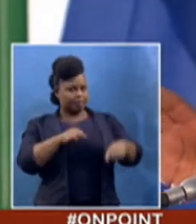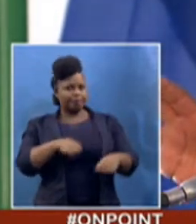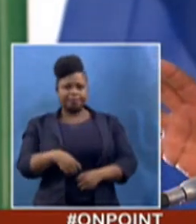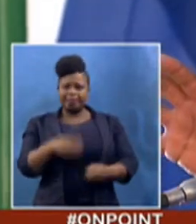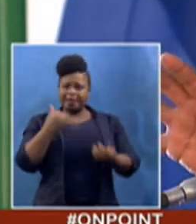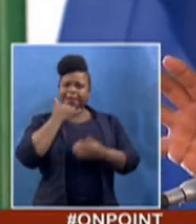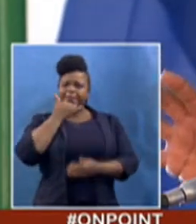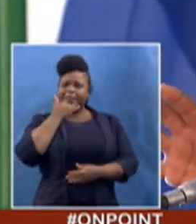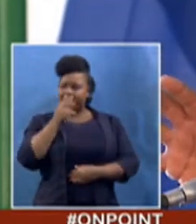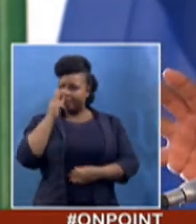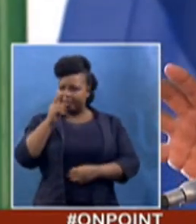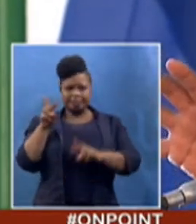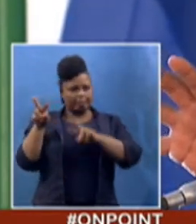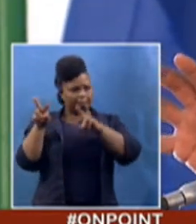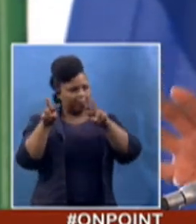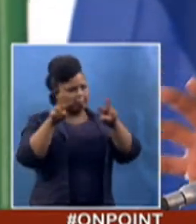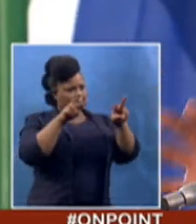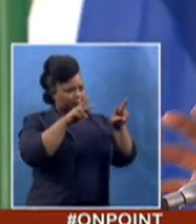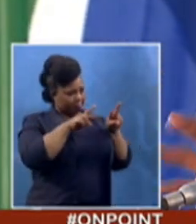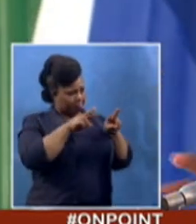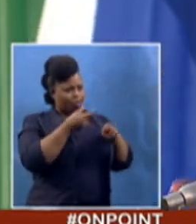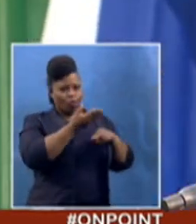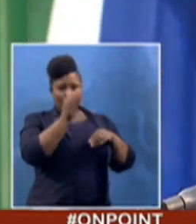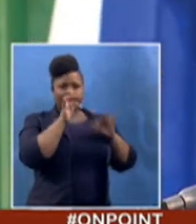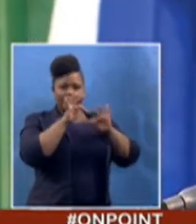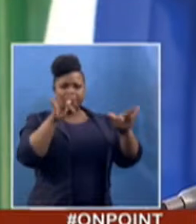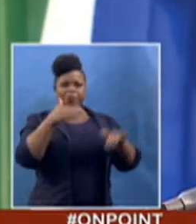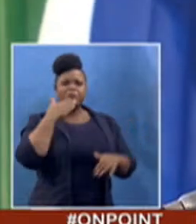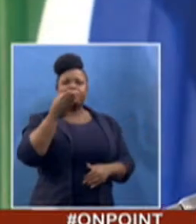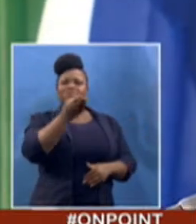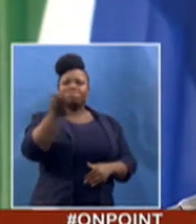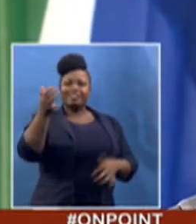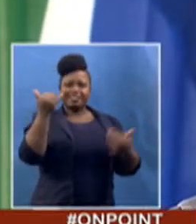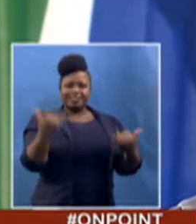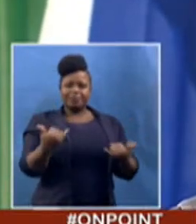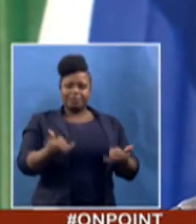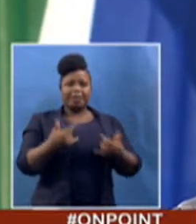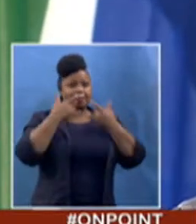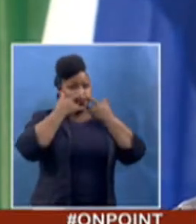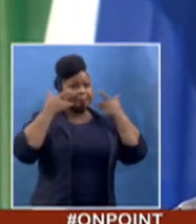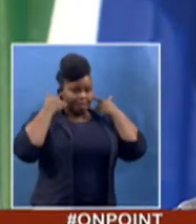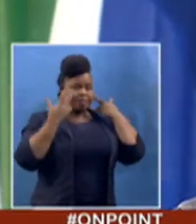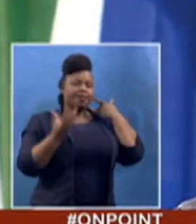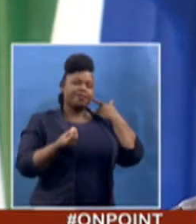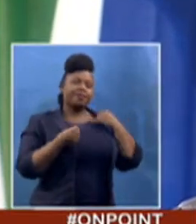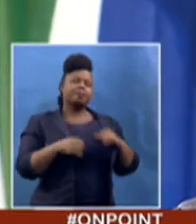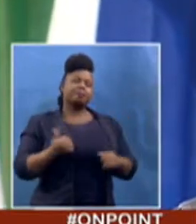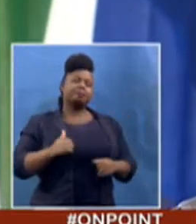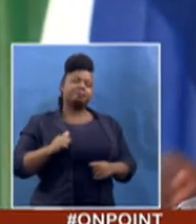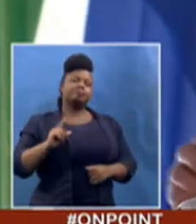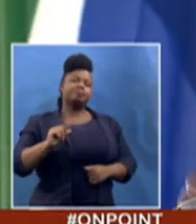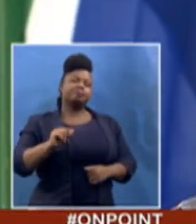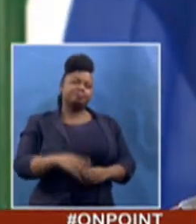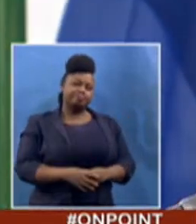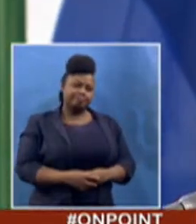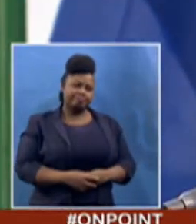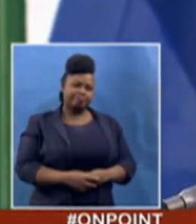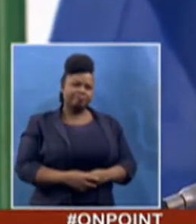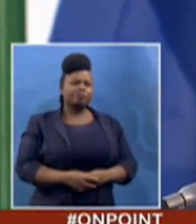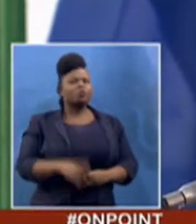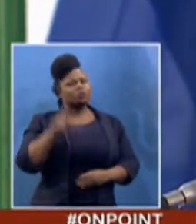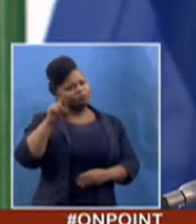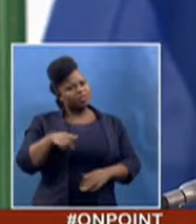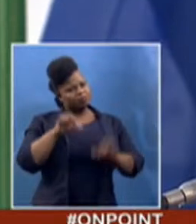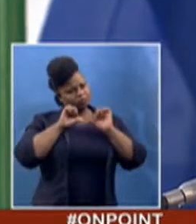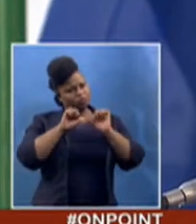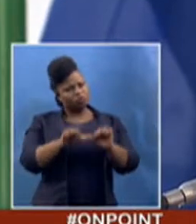that all the people who are here today are wearing masks. We must do so whenever